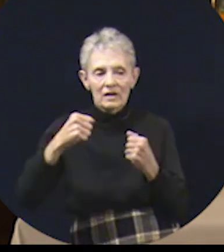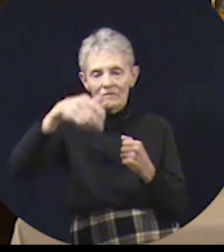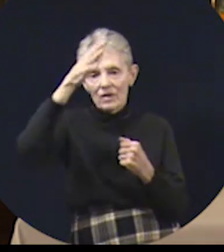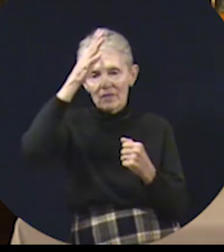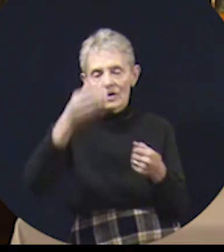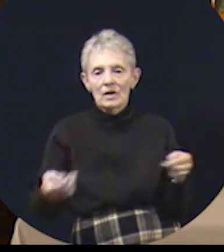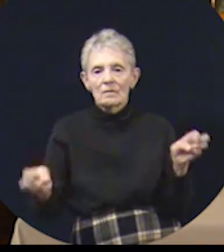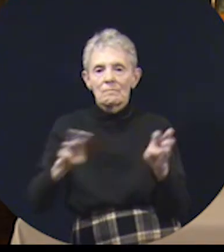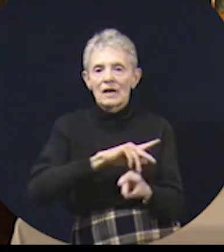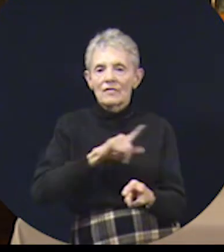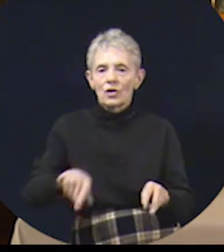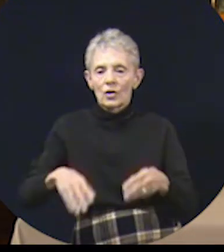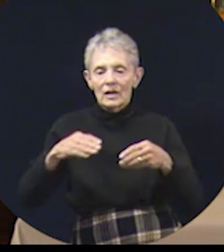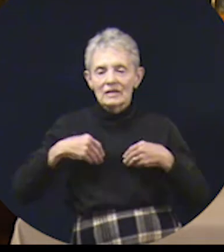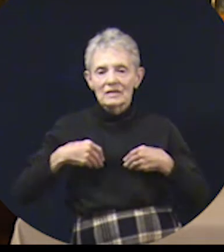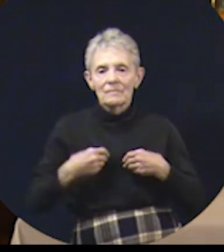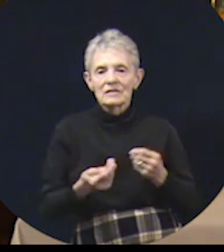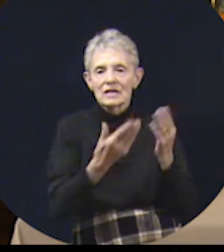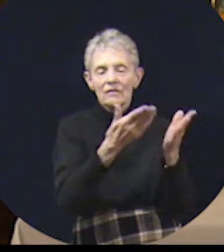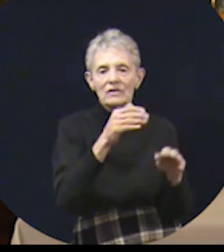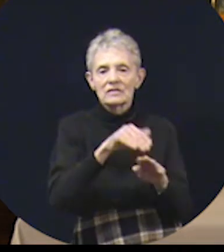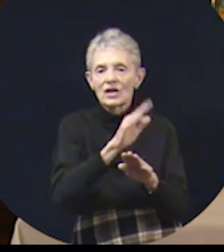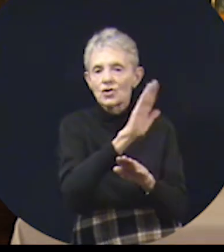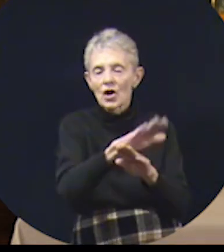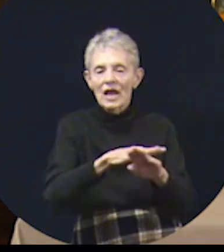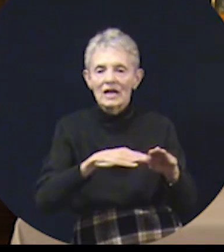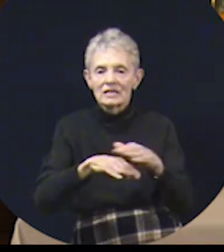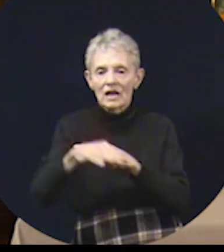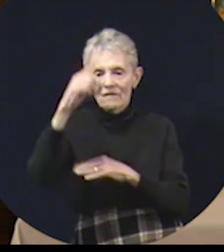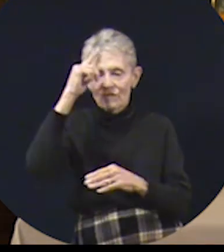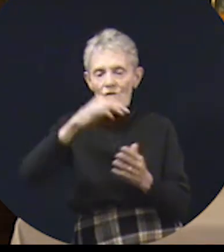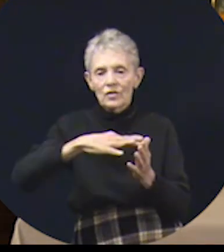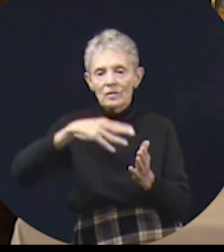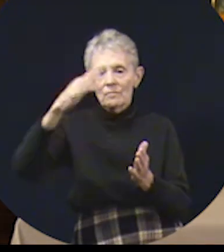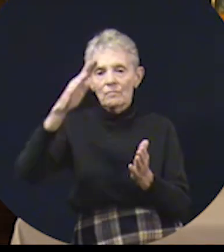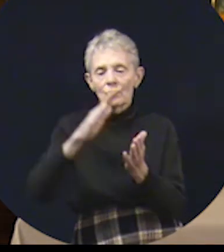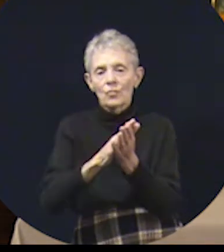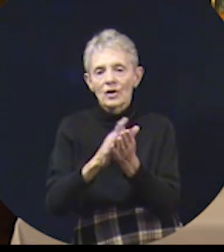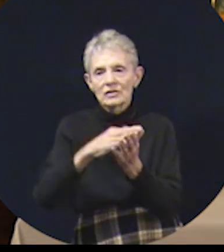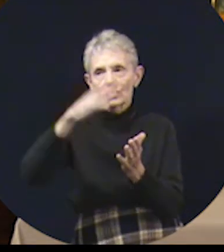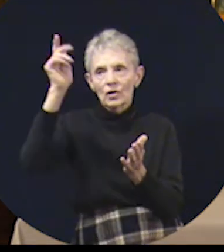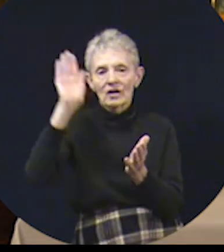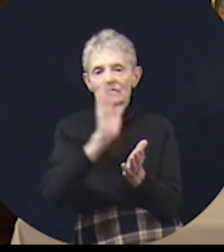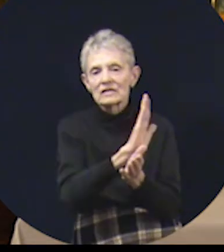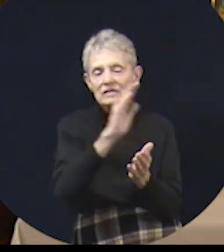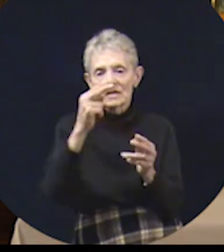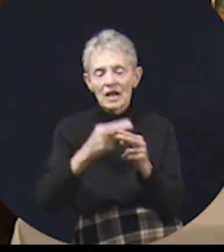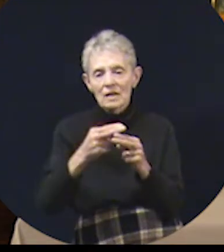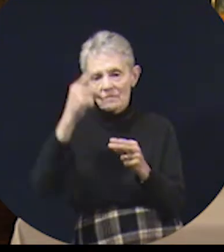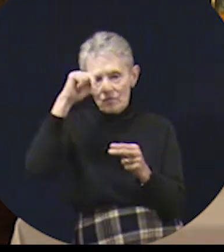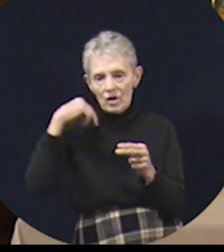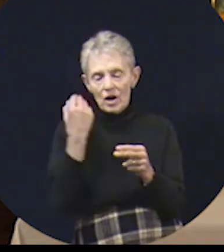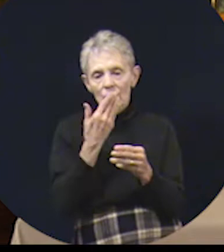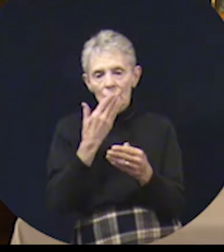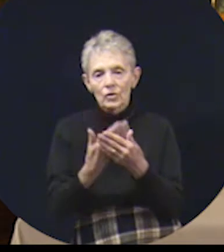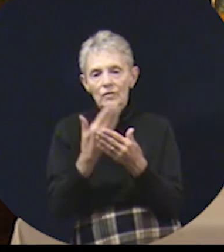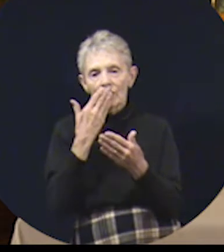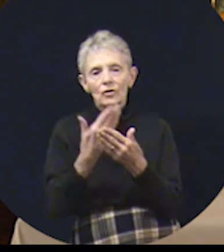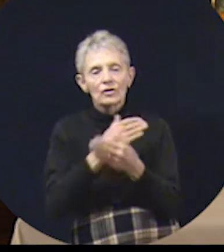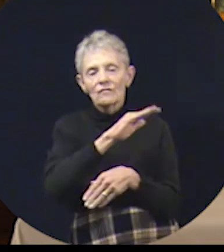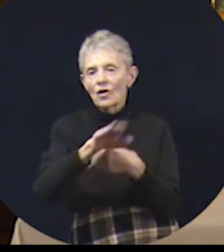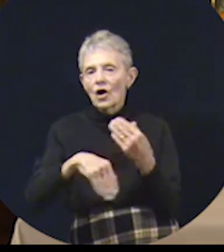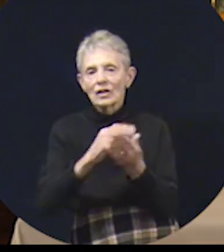accept the sacrifice at your hands for the praise and glory of his name, for our good and the good of all his holy church.